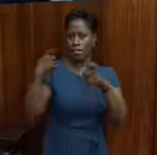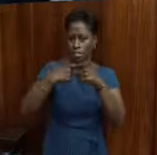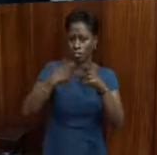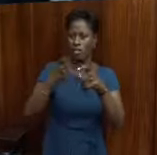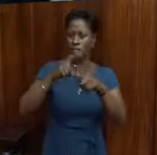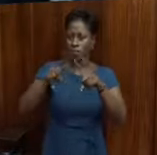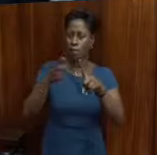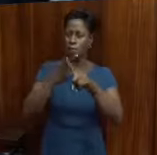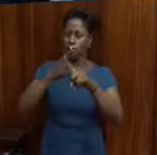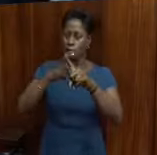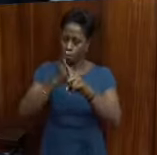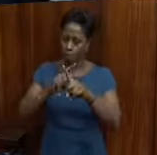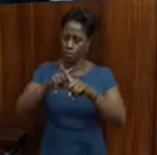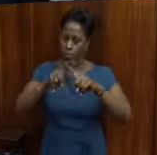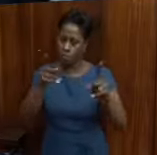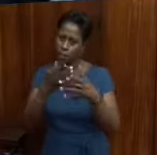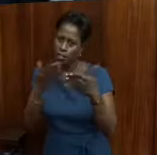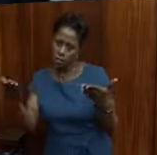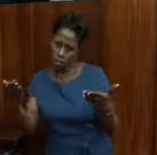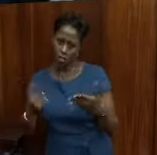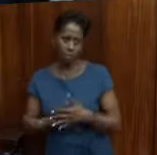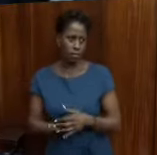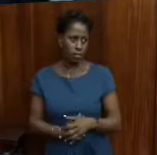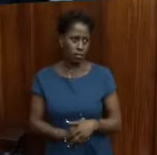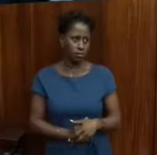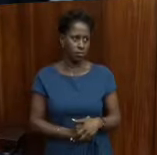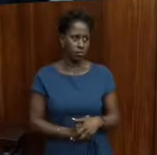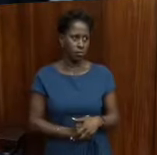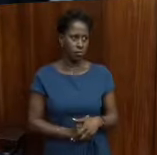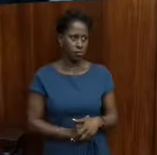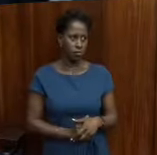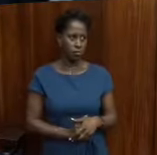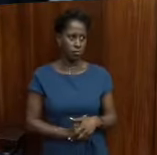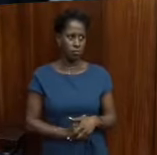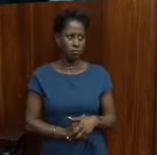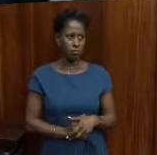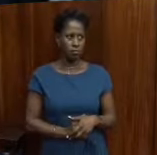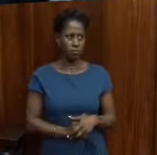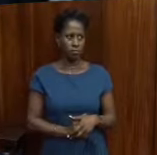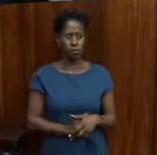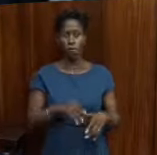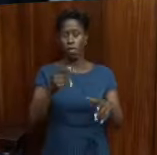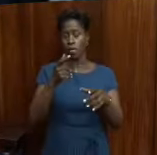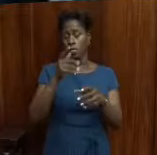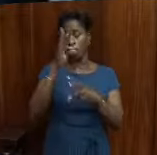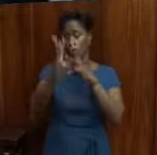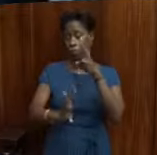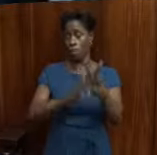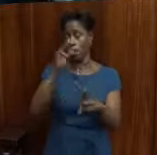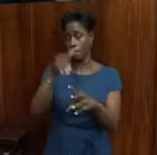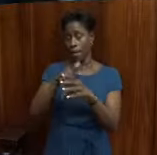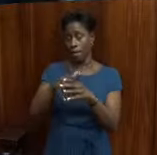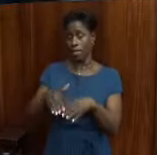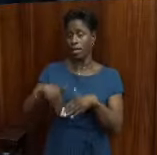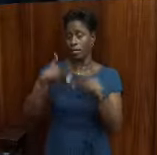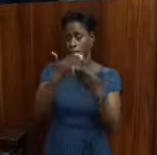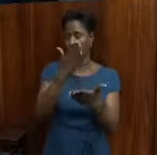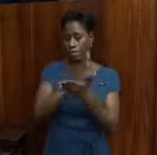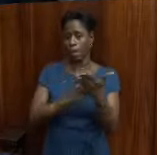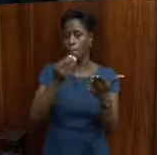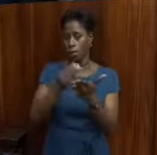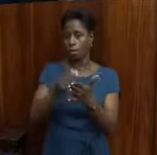has approved a financing package of approximately US $21.9 million for the project, which will be implemented over